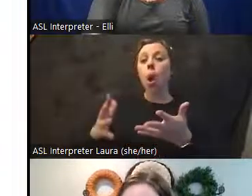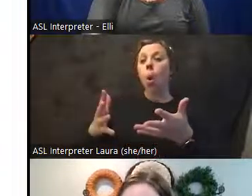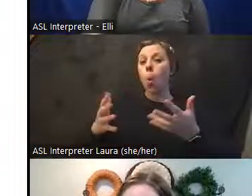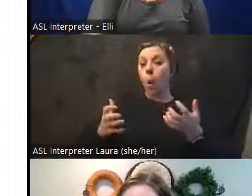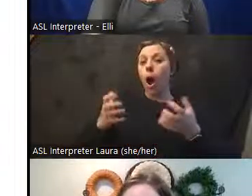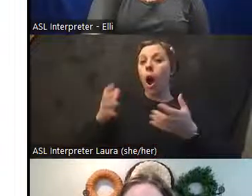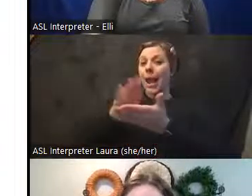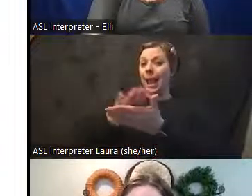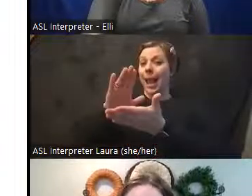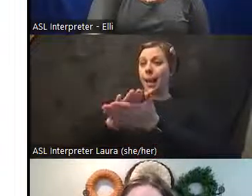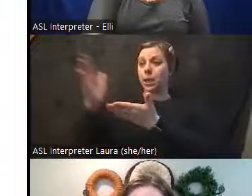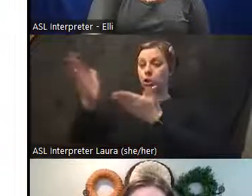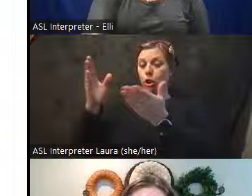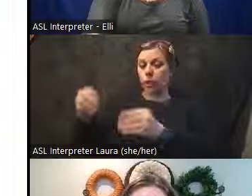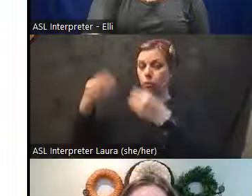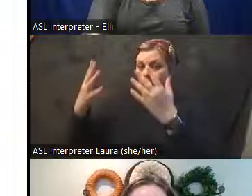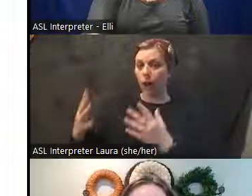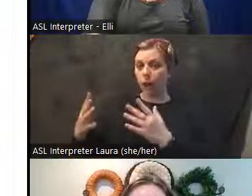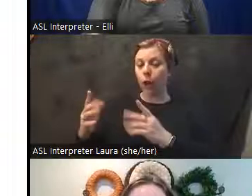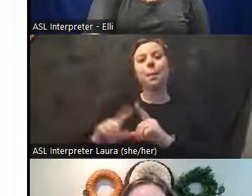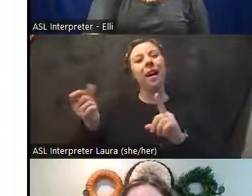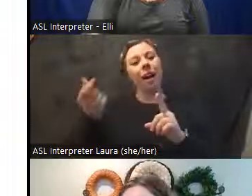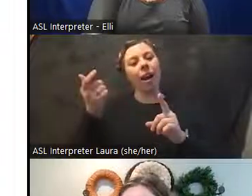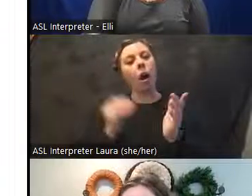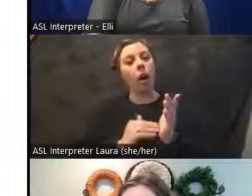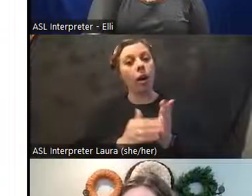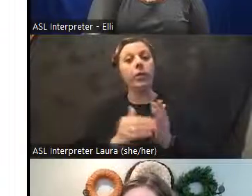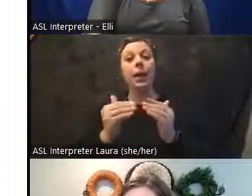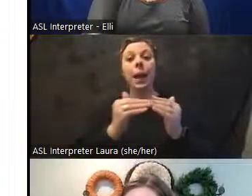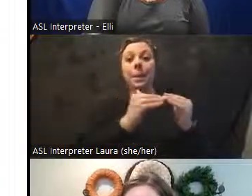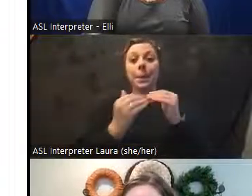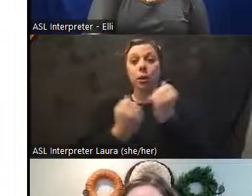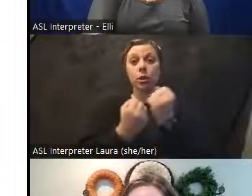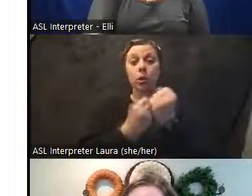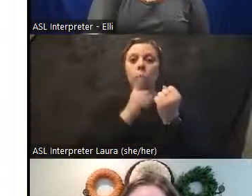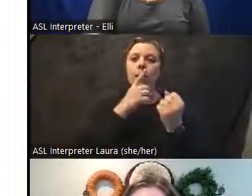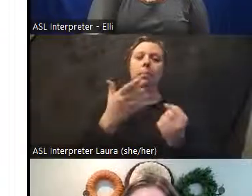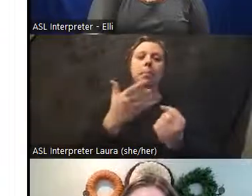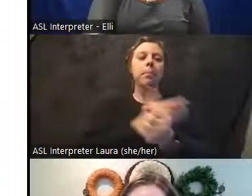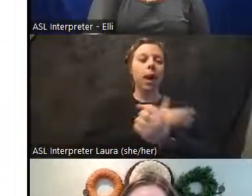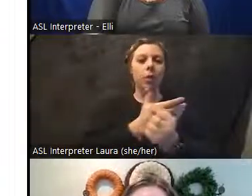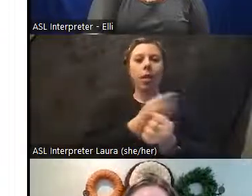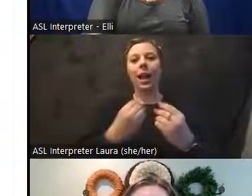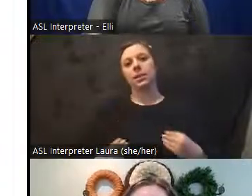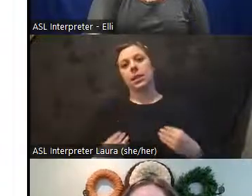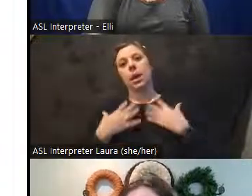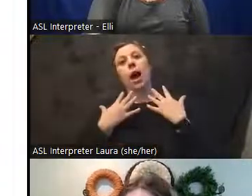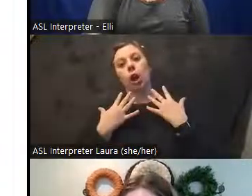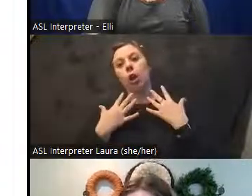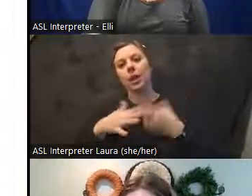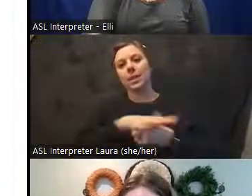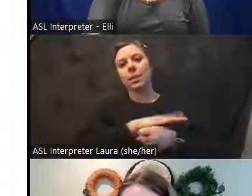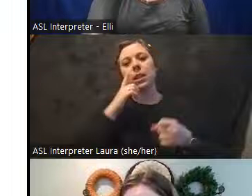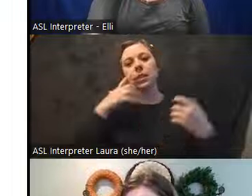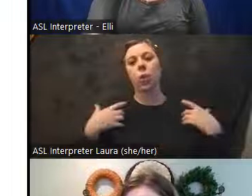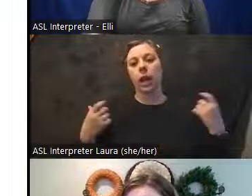frequently peer support is a really powerful and, for me, inspiring space for healing. So I